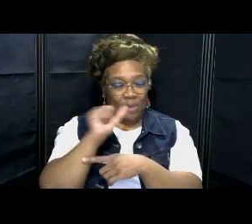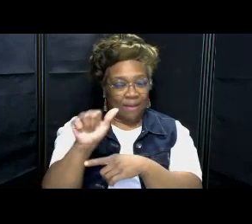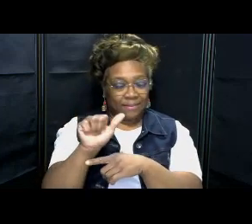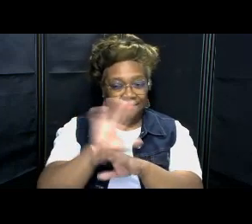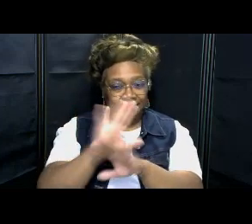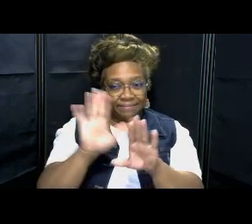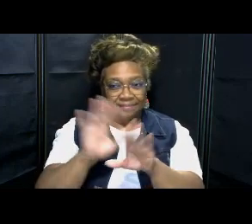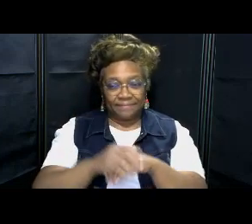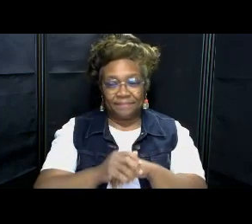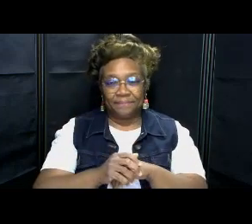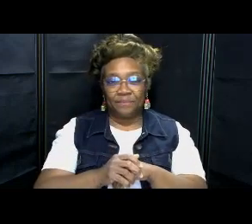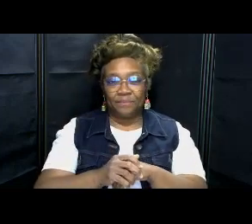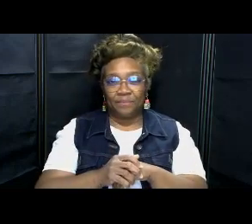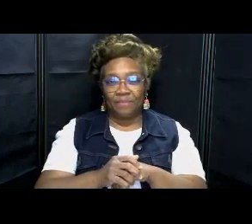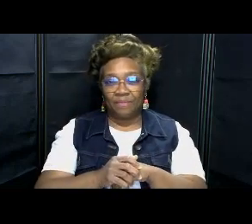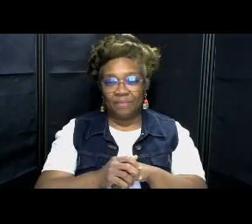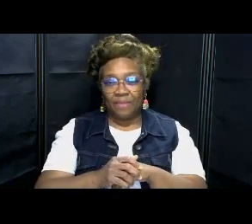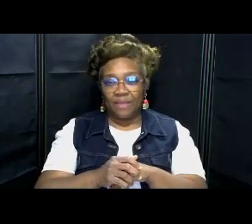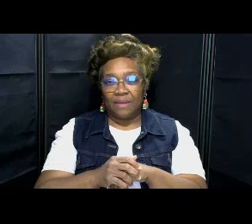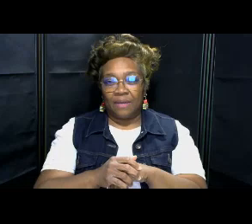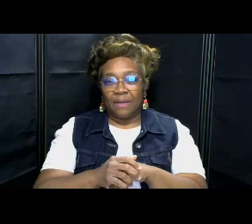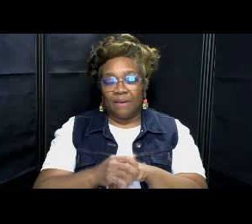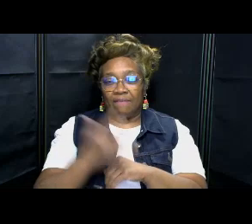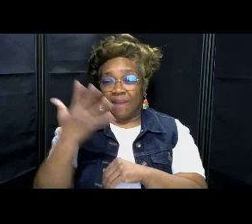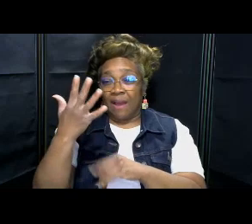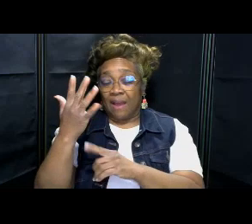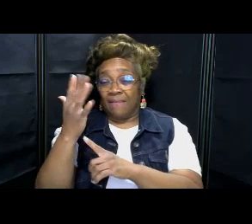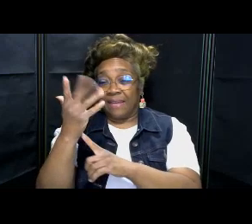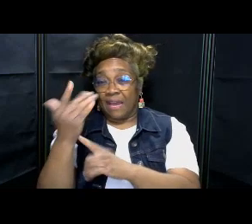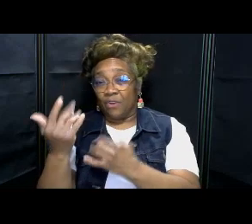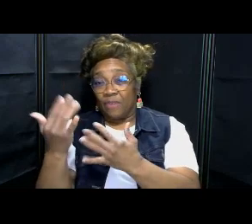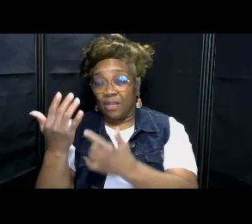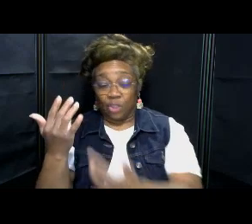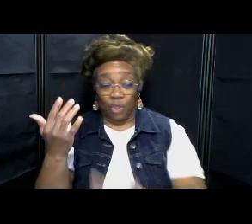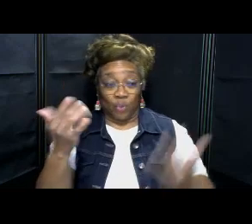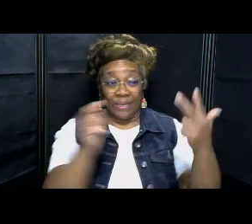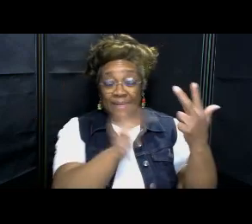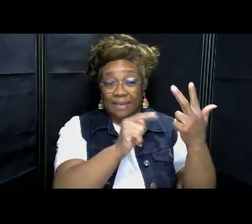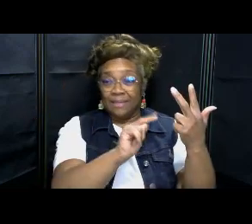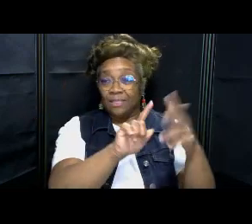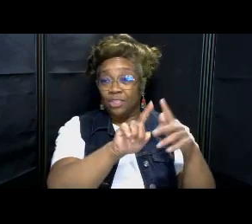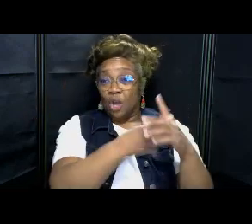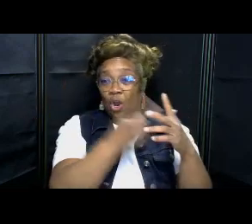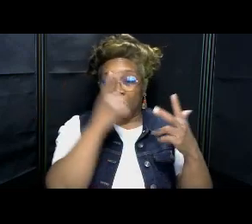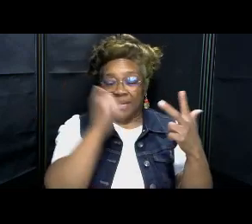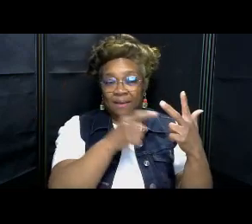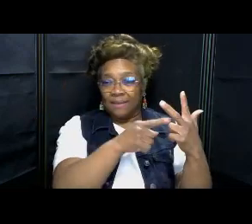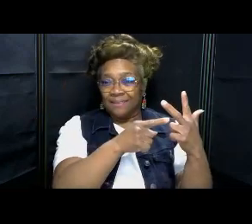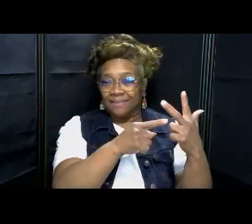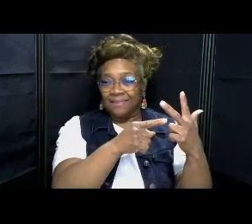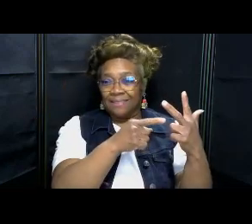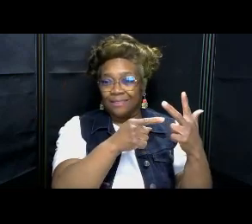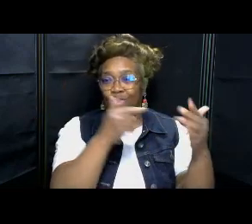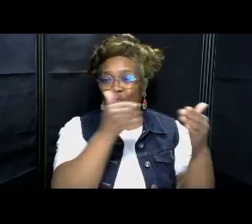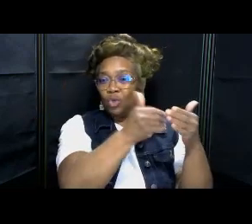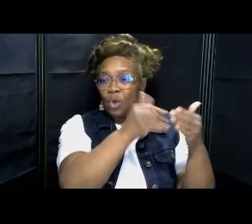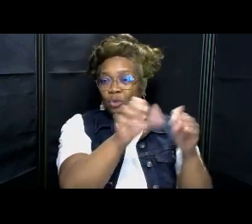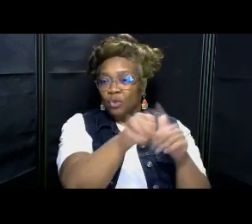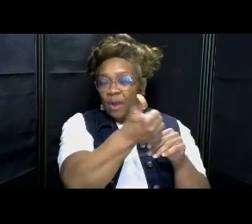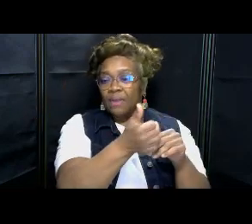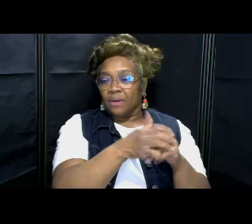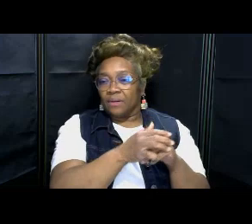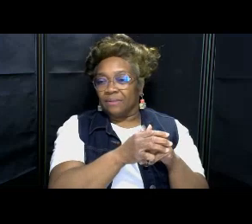3 out of 5 of those candle fires, they start with things that can burn or too close. You put the candle on top of the dresser, it's